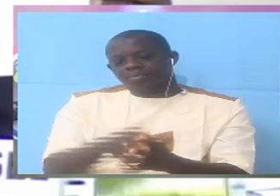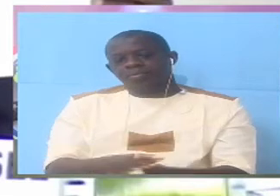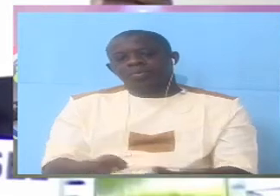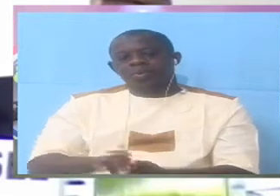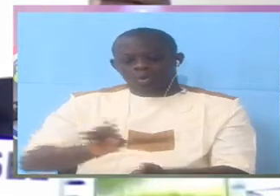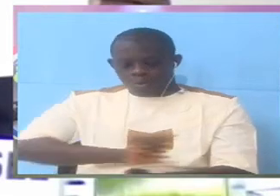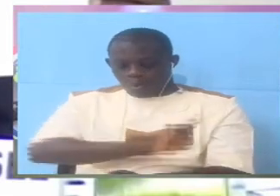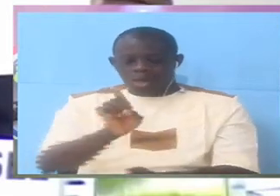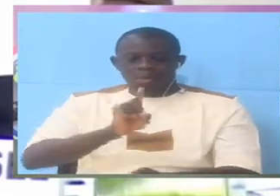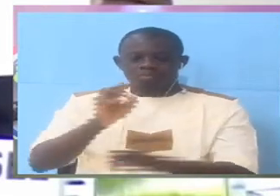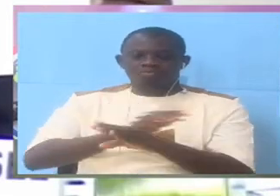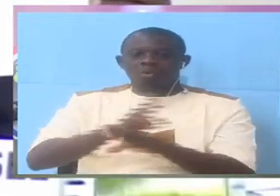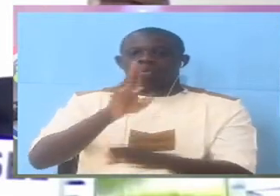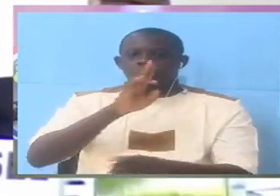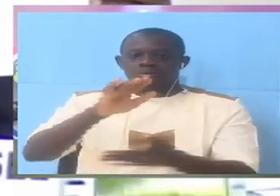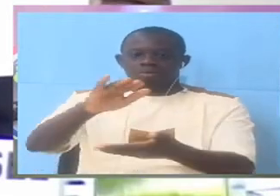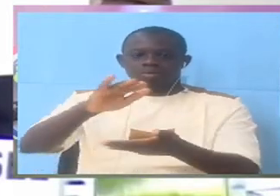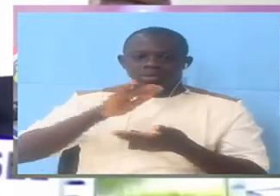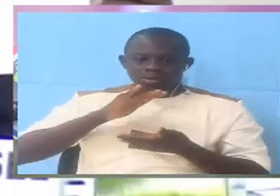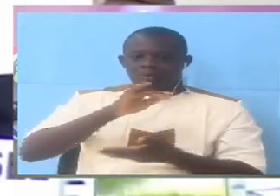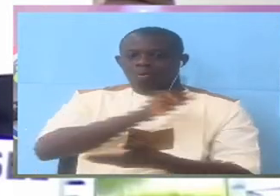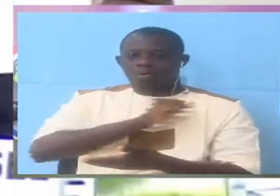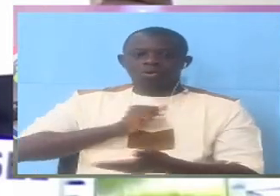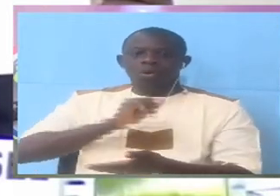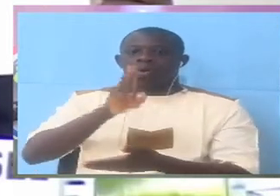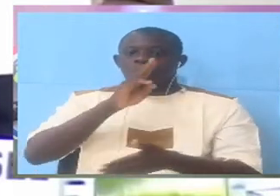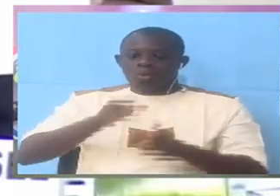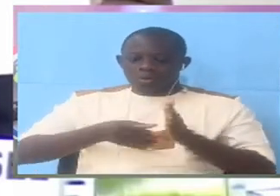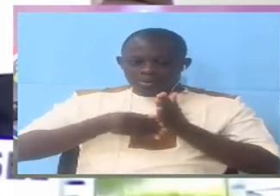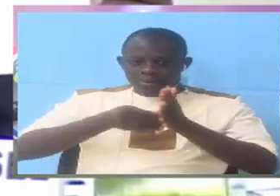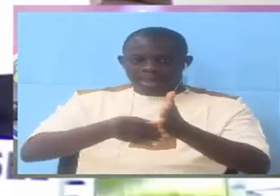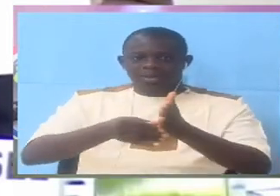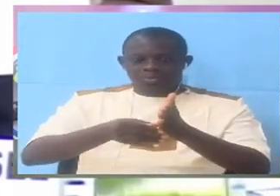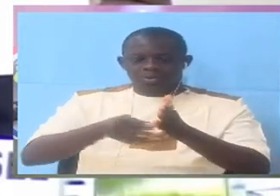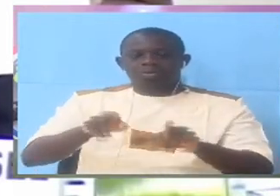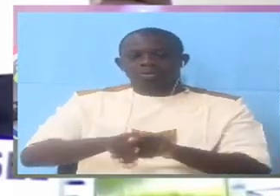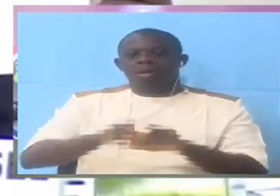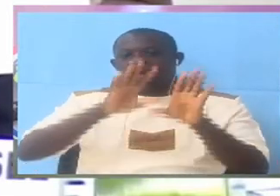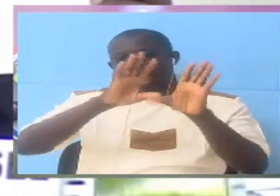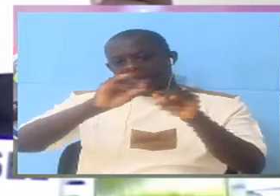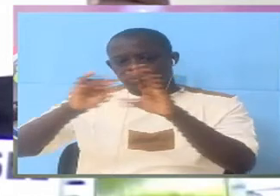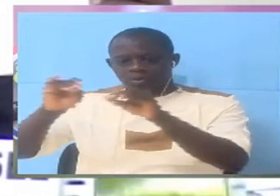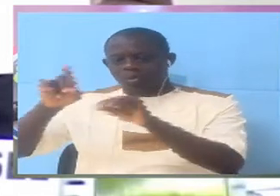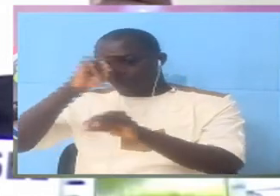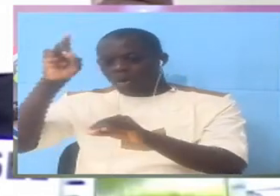we were received by the then Director of Operations, Daba Marena.